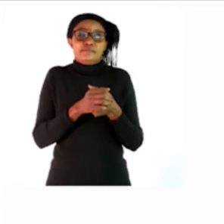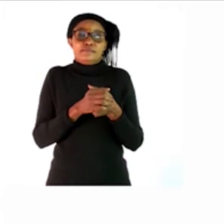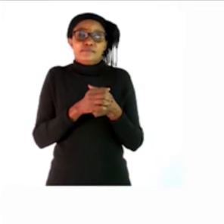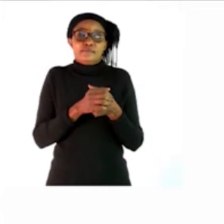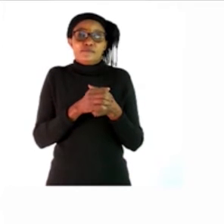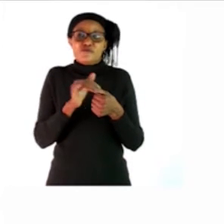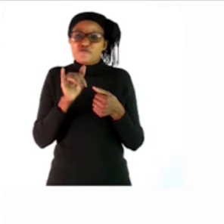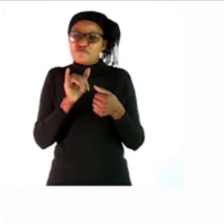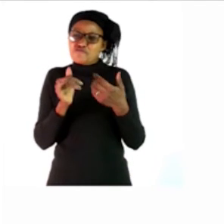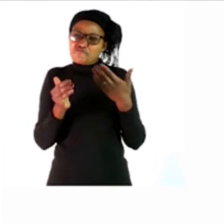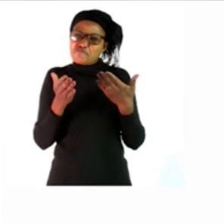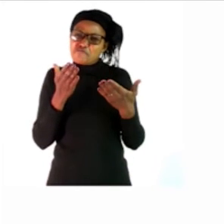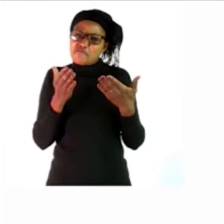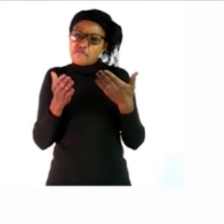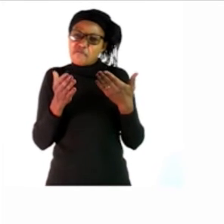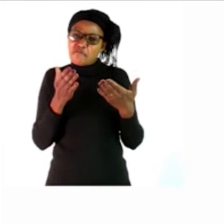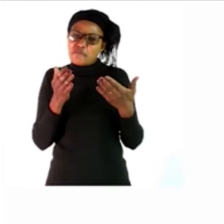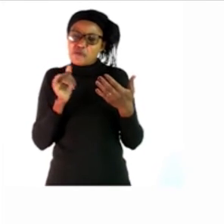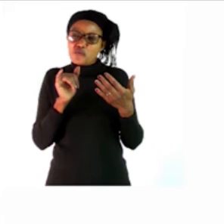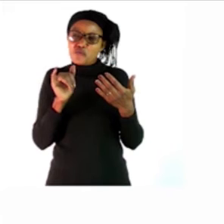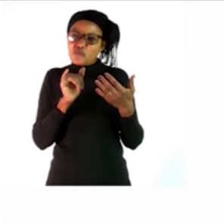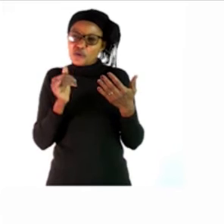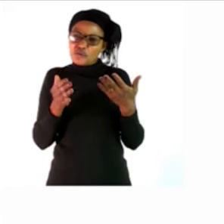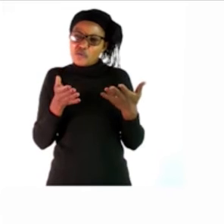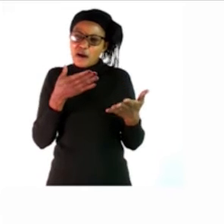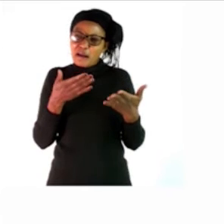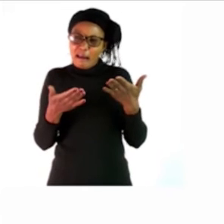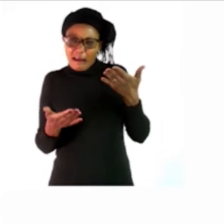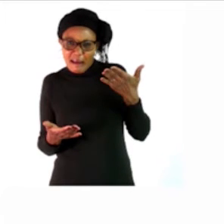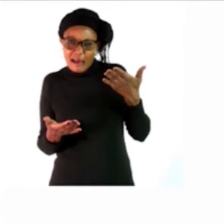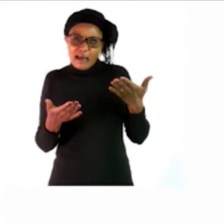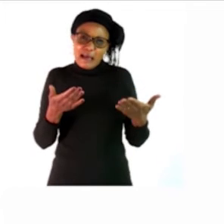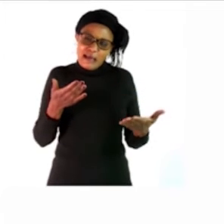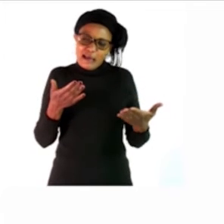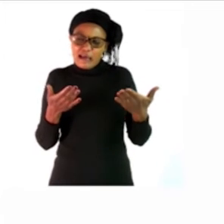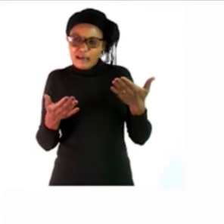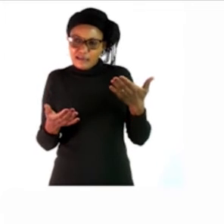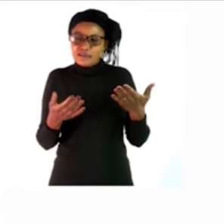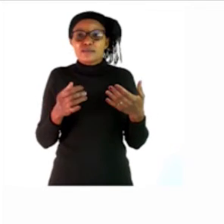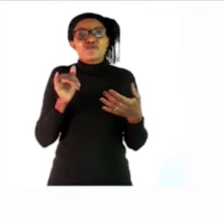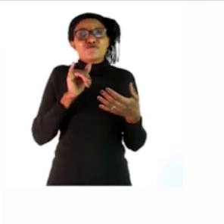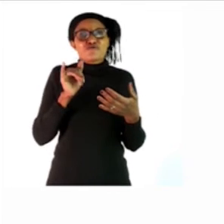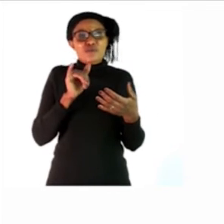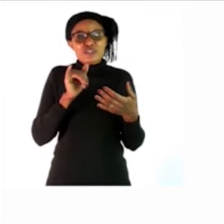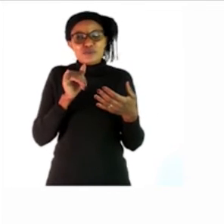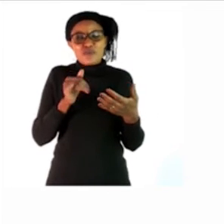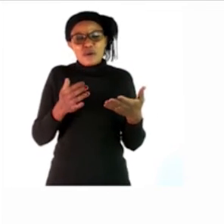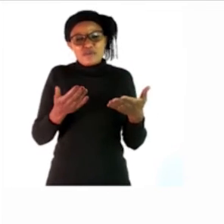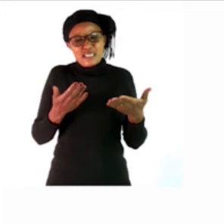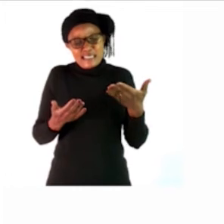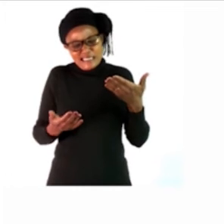Danelle, would you say that the glue is heavy or would you say the chalk is heavy? Which one is